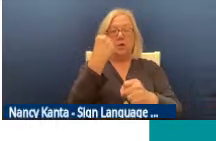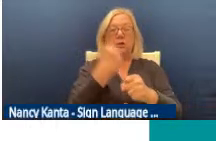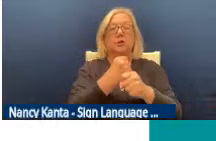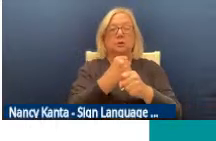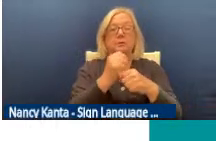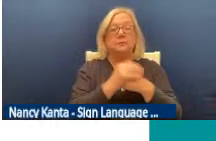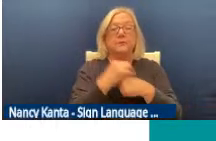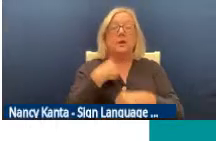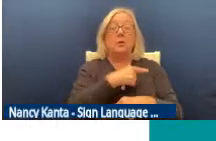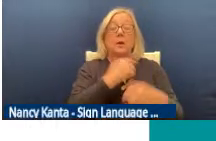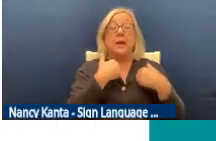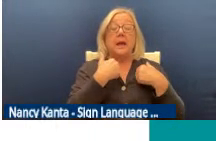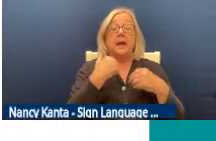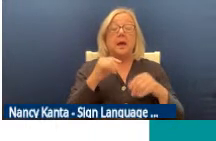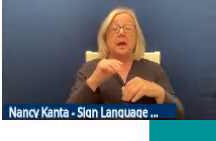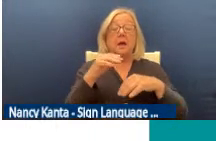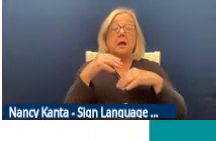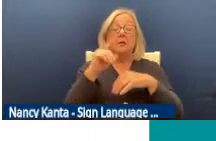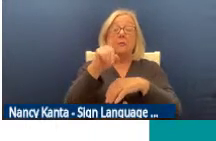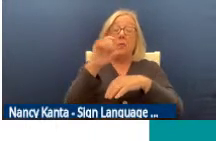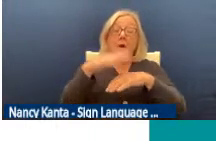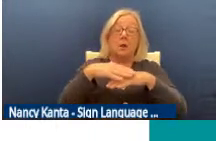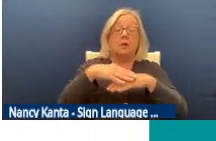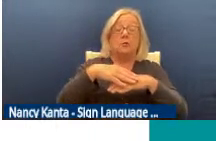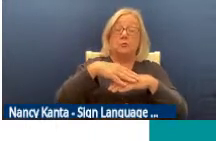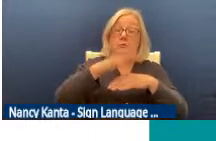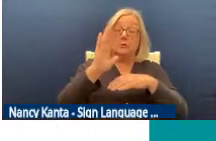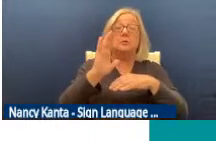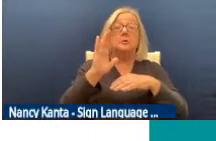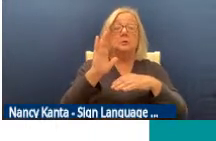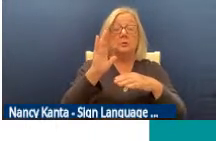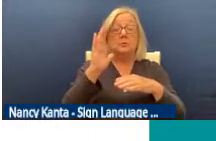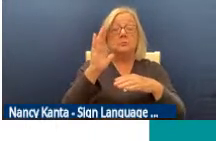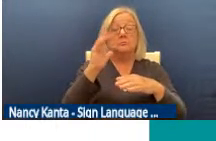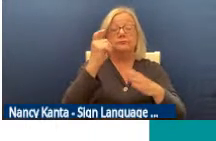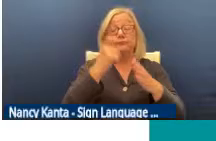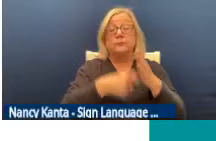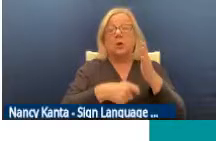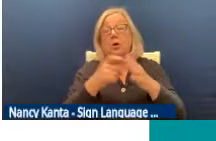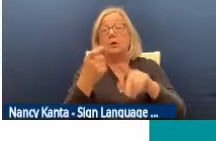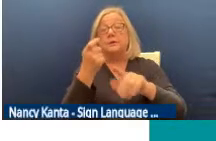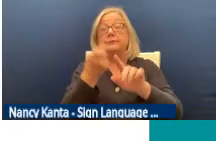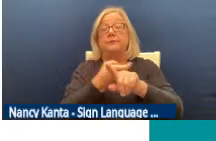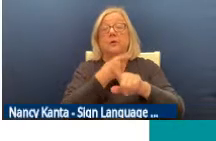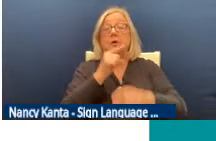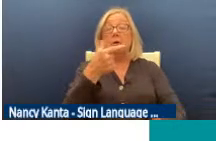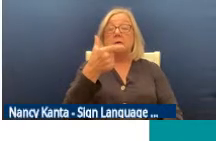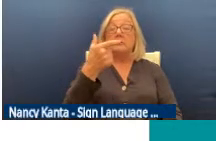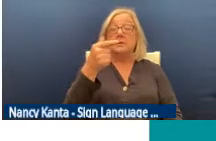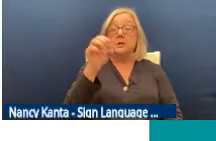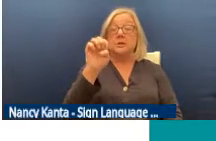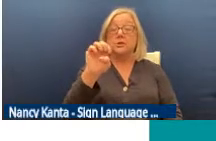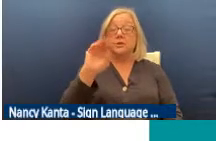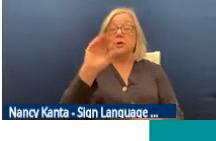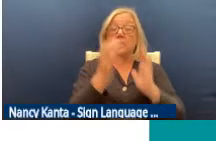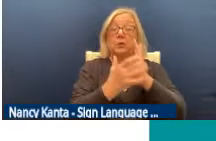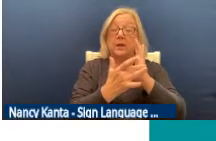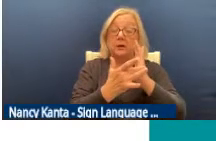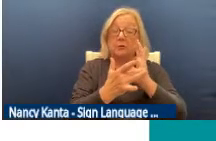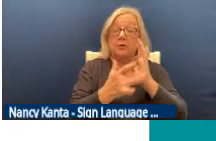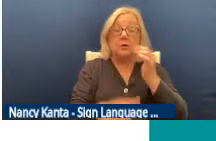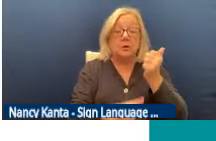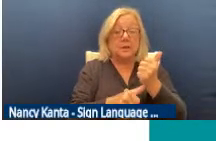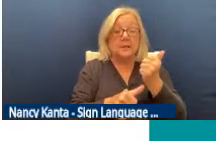factors. As I had mentioned, there anything from geotechnical conditions to